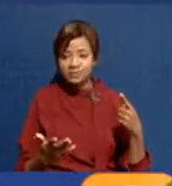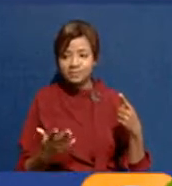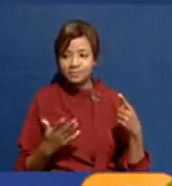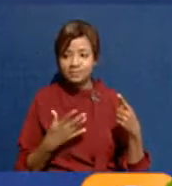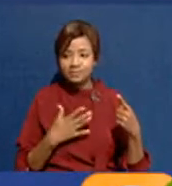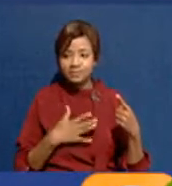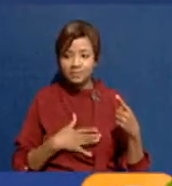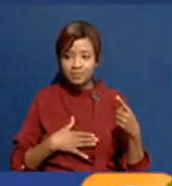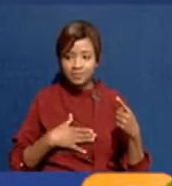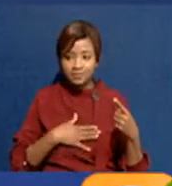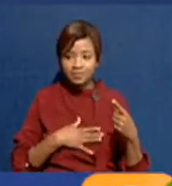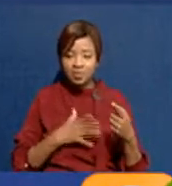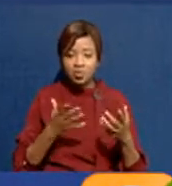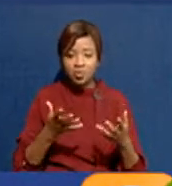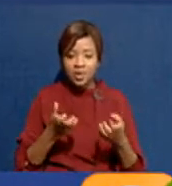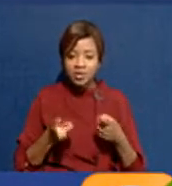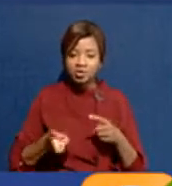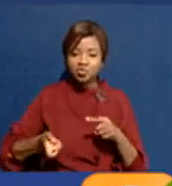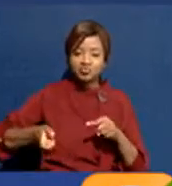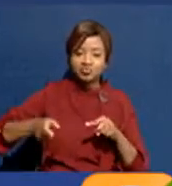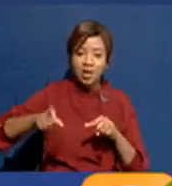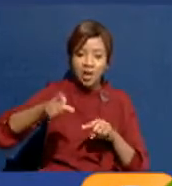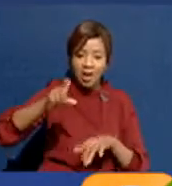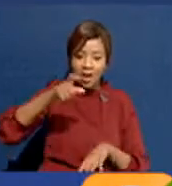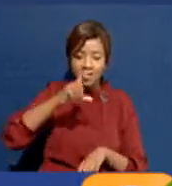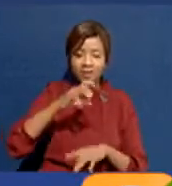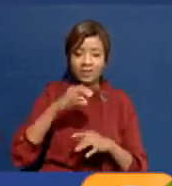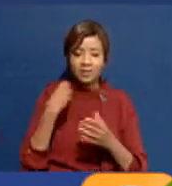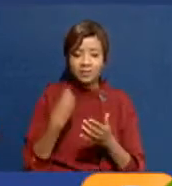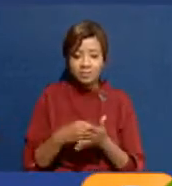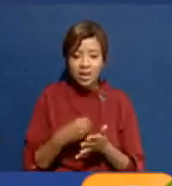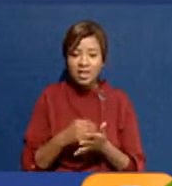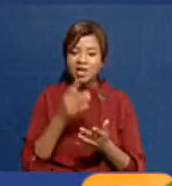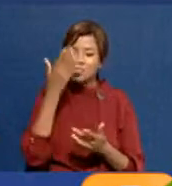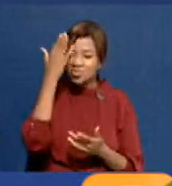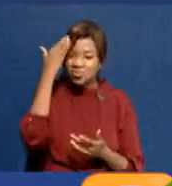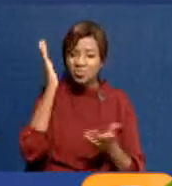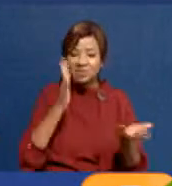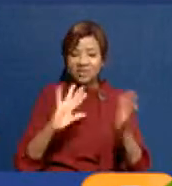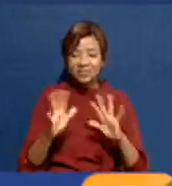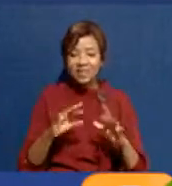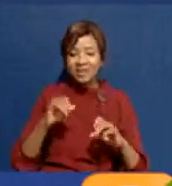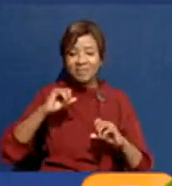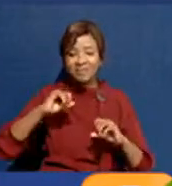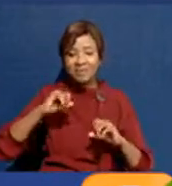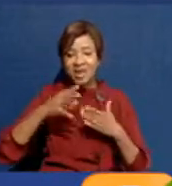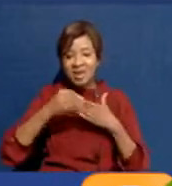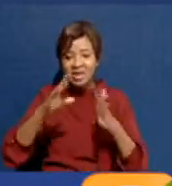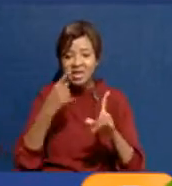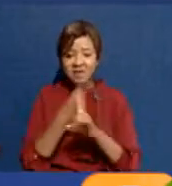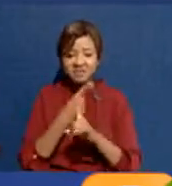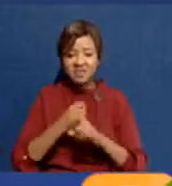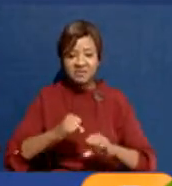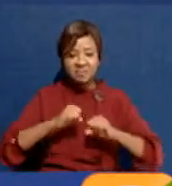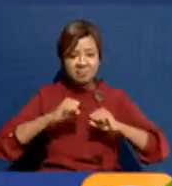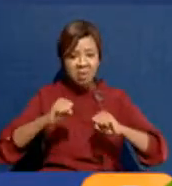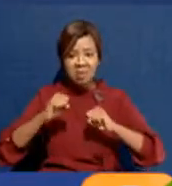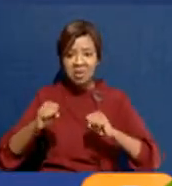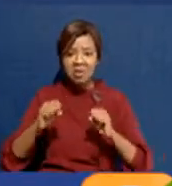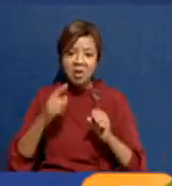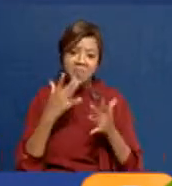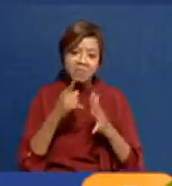advocacy. You know, at times, even we have leaders who come into power, they may not know. Like for me, I didn't know